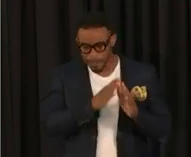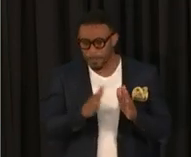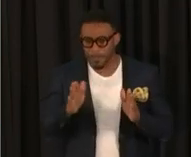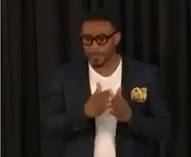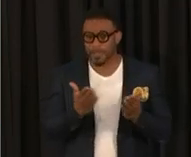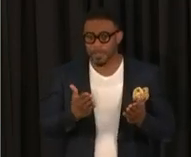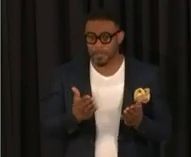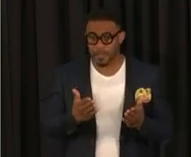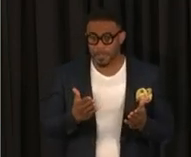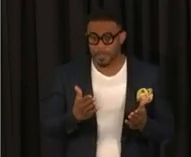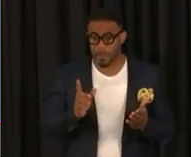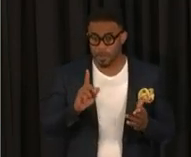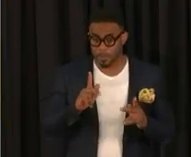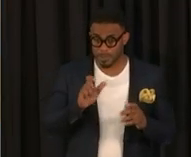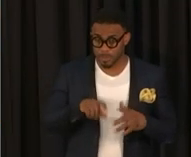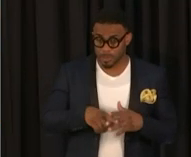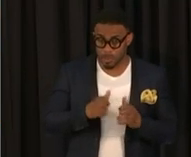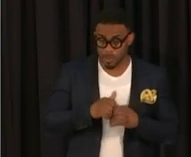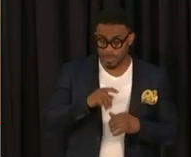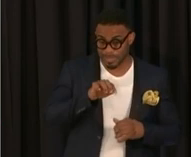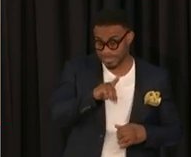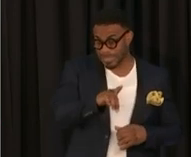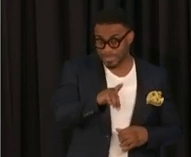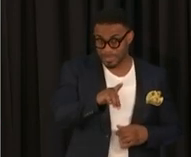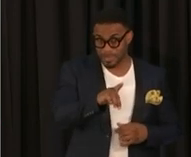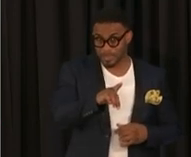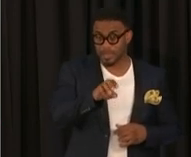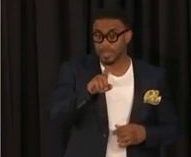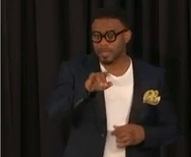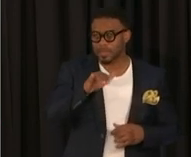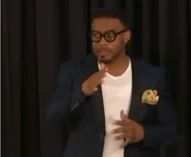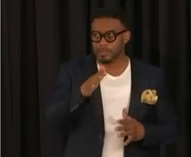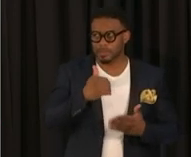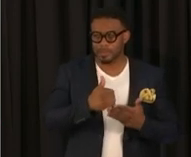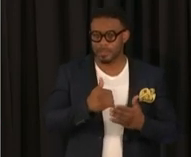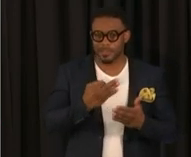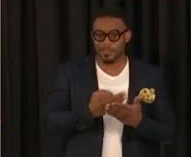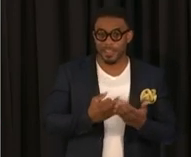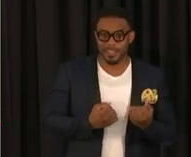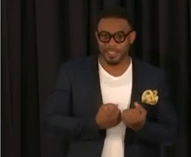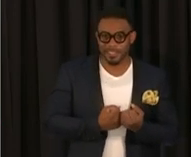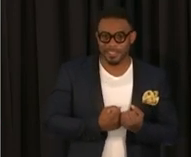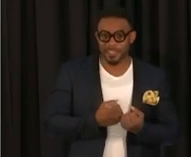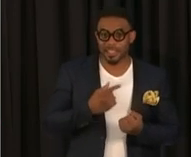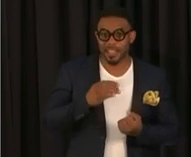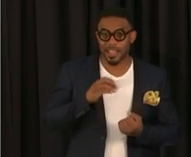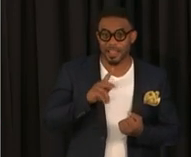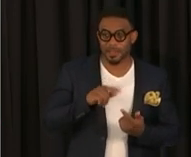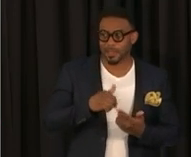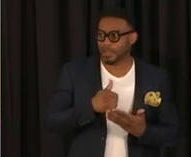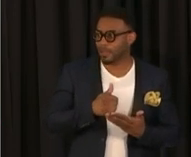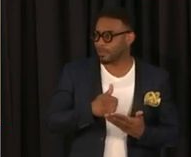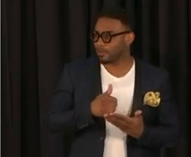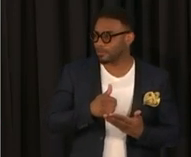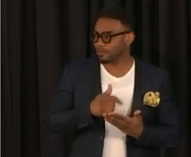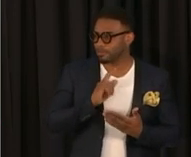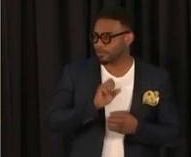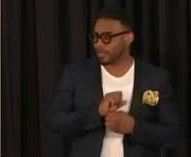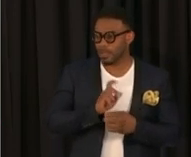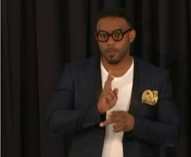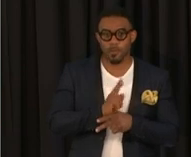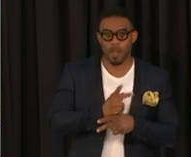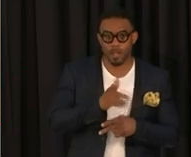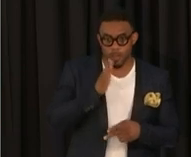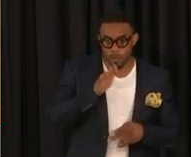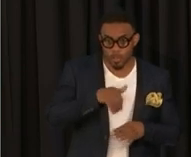here where folks should start with Ted. Eli may be able to help finance. Gilbert could help with actually